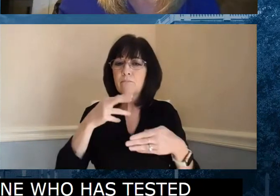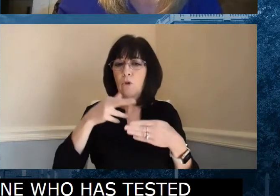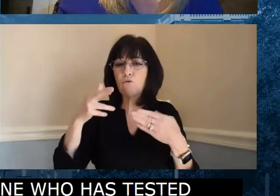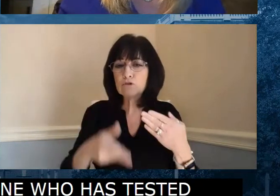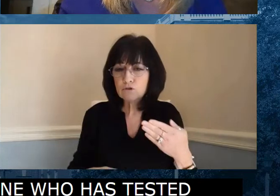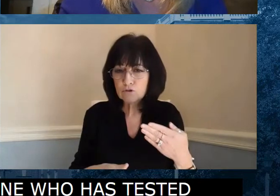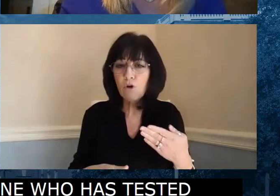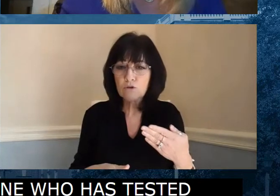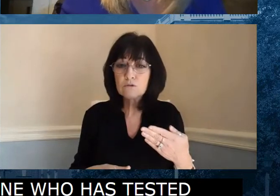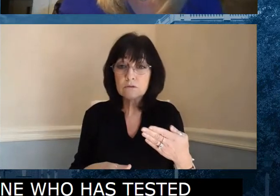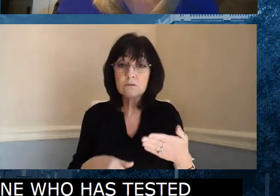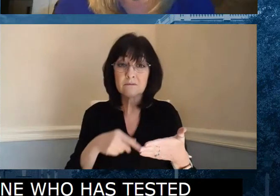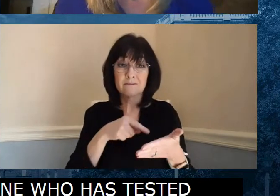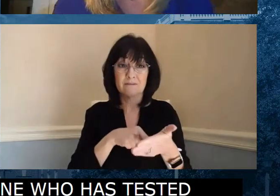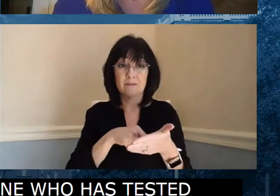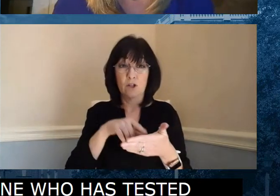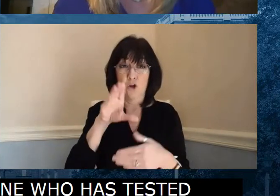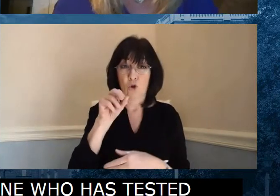than